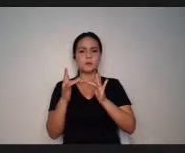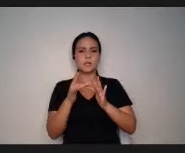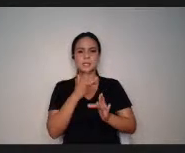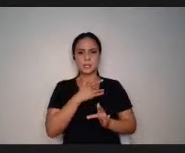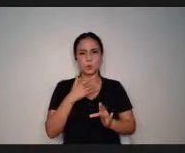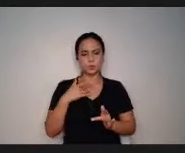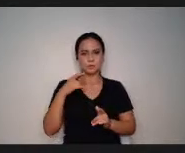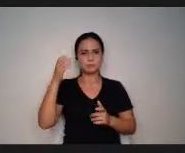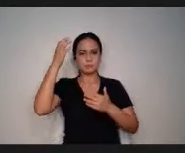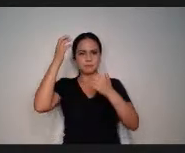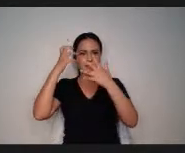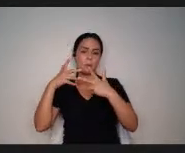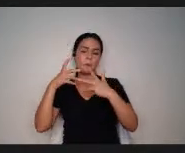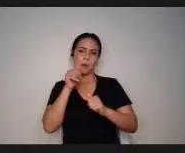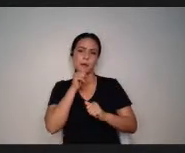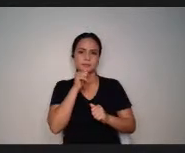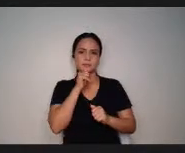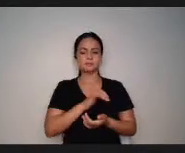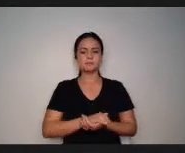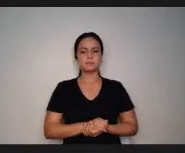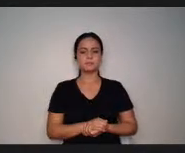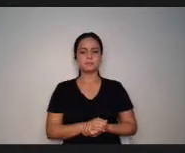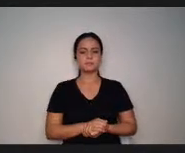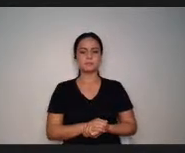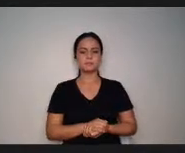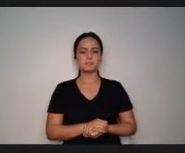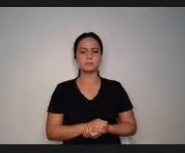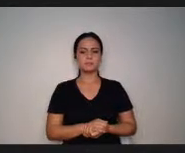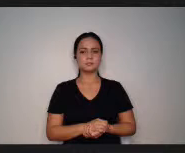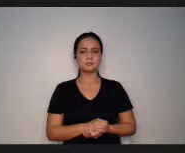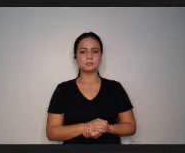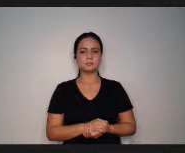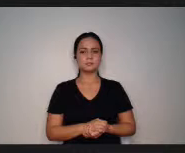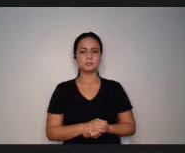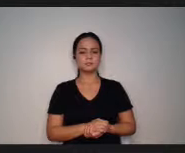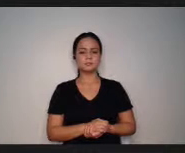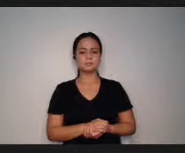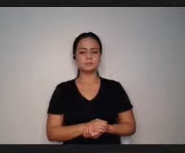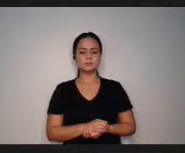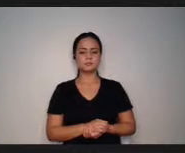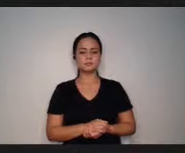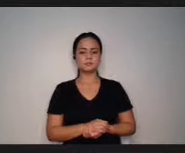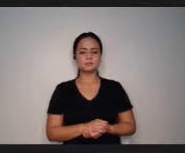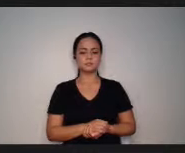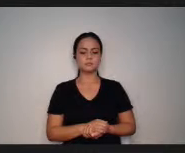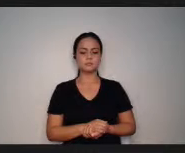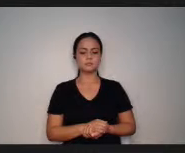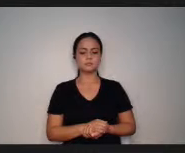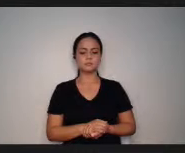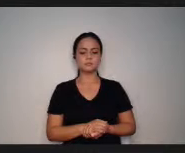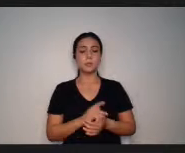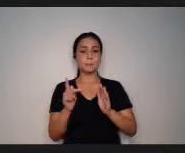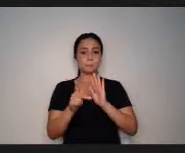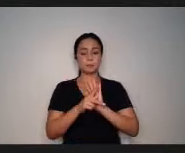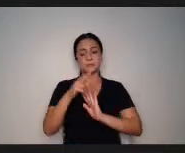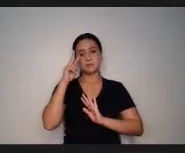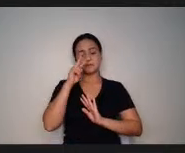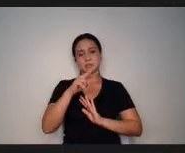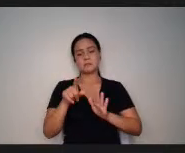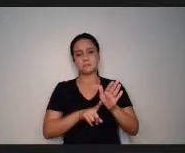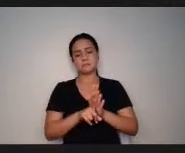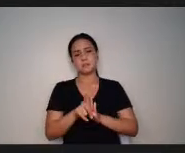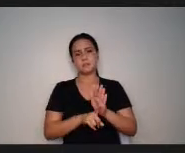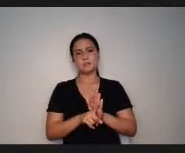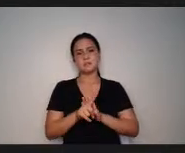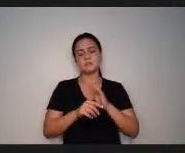And I know I've come across this recent research article on psychosocial risks in the health